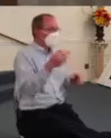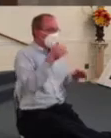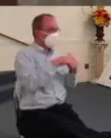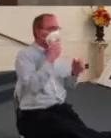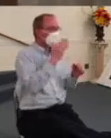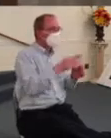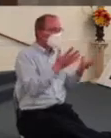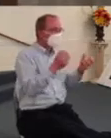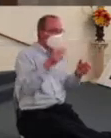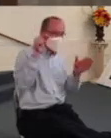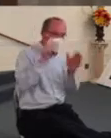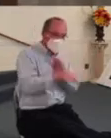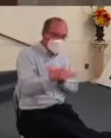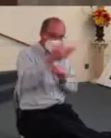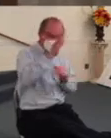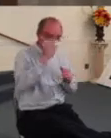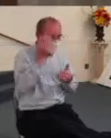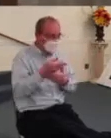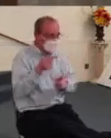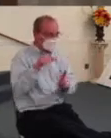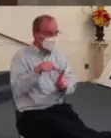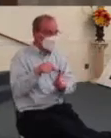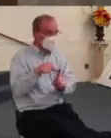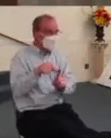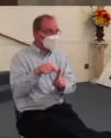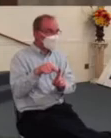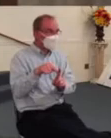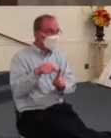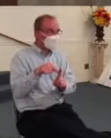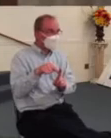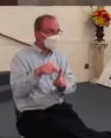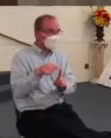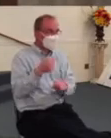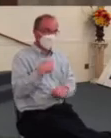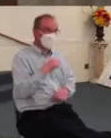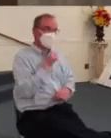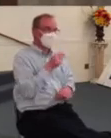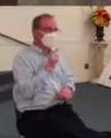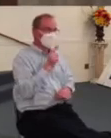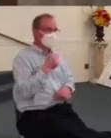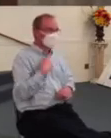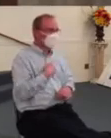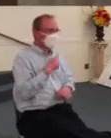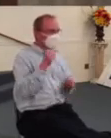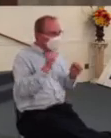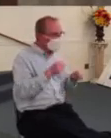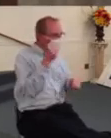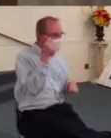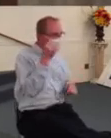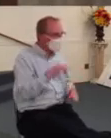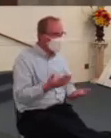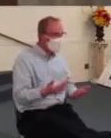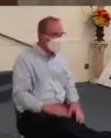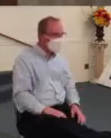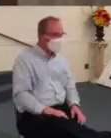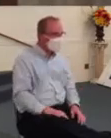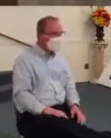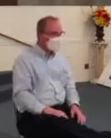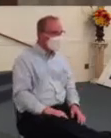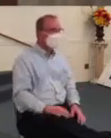God. I'm not sure that we can comprehend that. But then there's